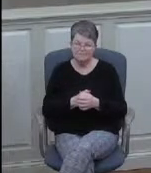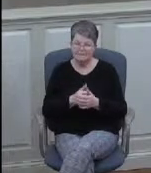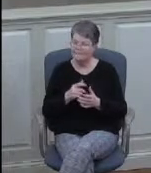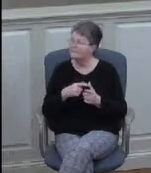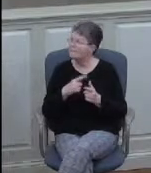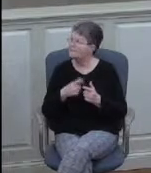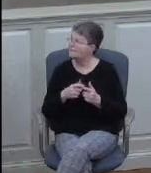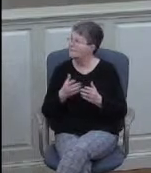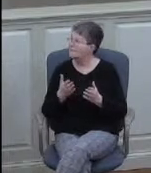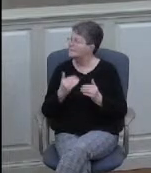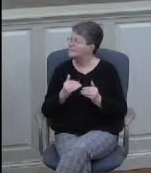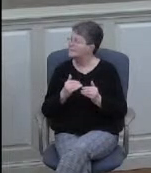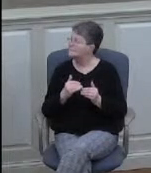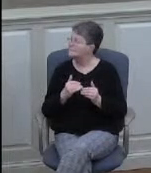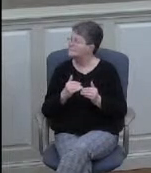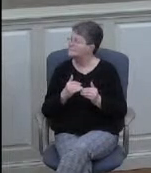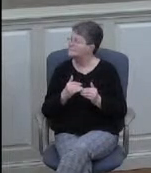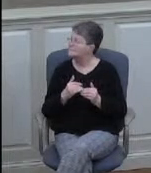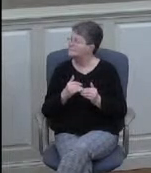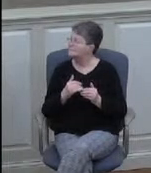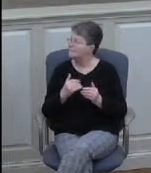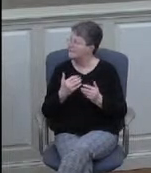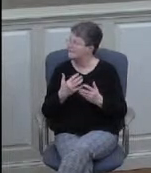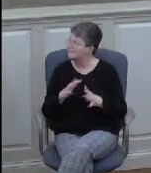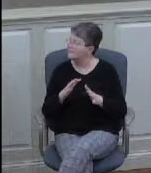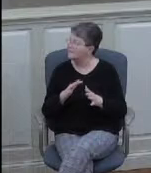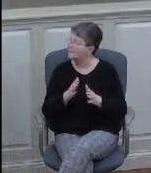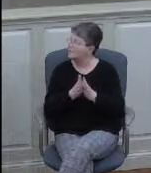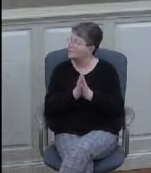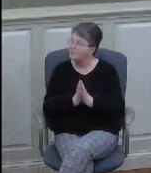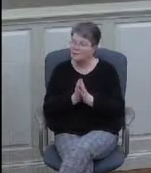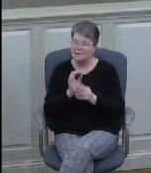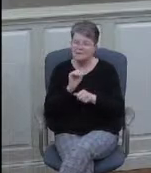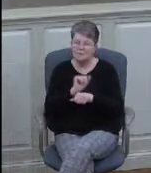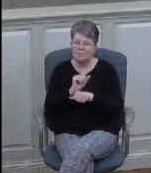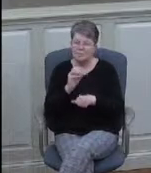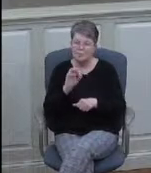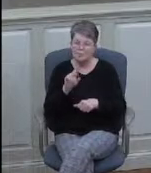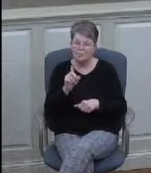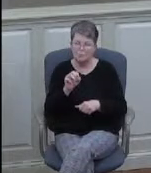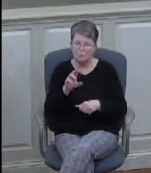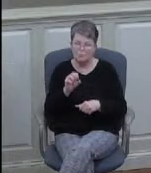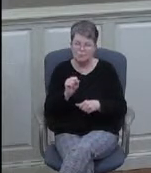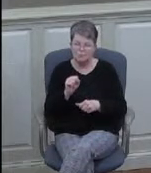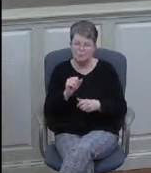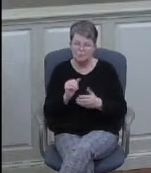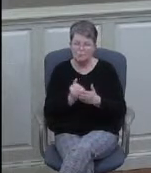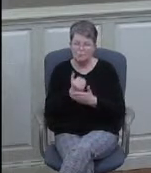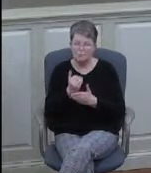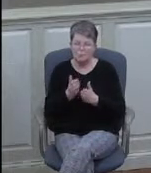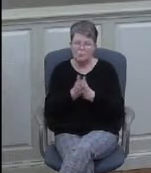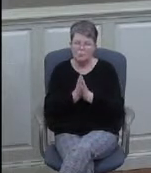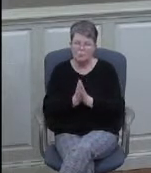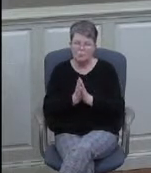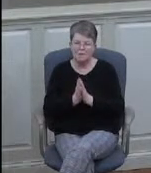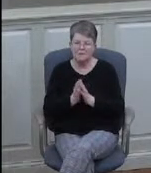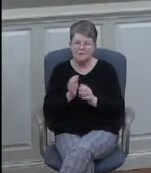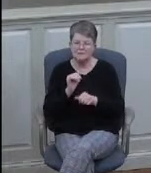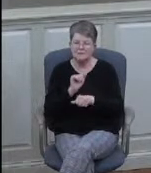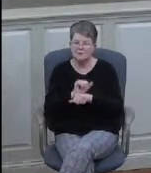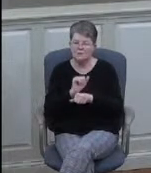So then moving on past the storm, request work orders. We have the new request program that Nick showed you all a few weeks